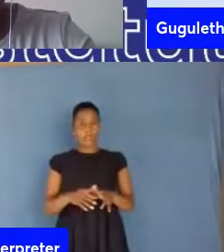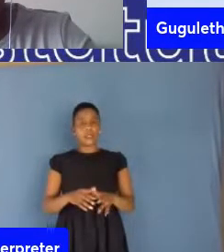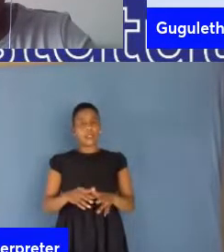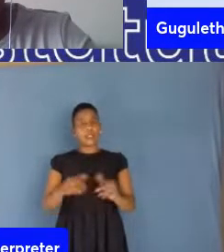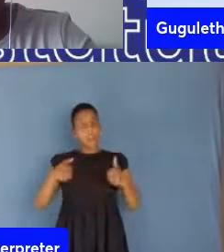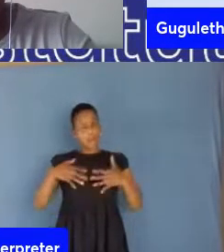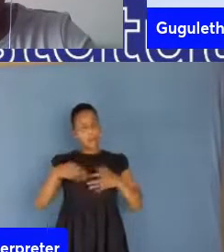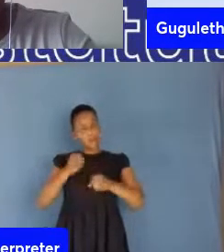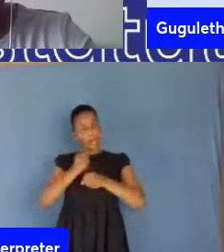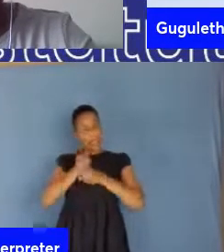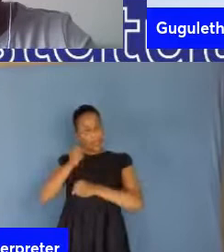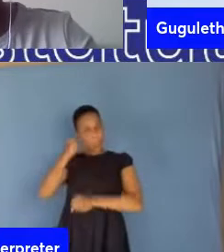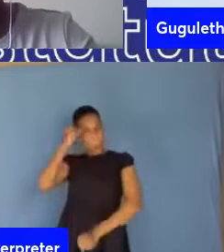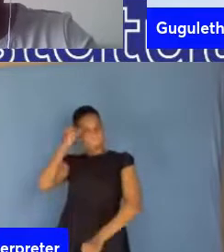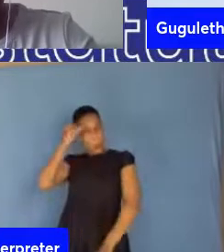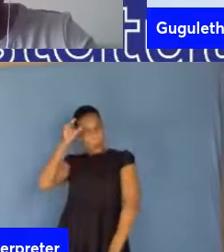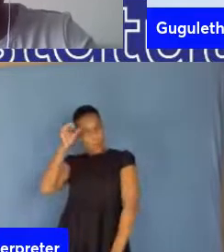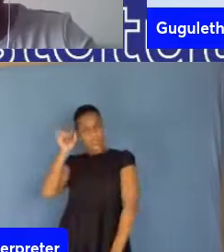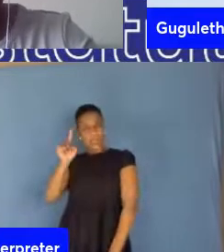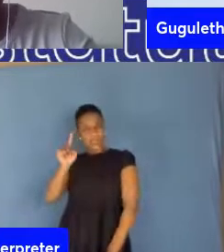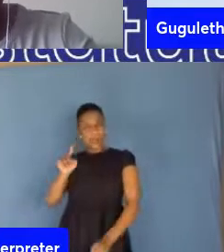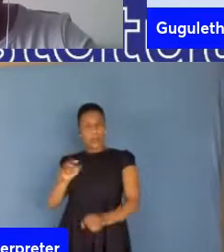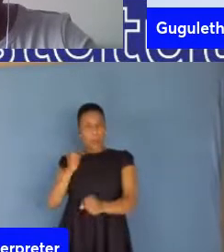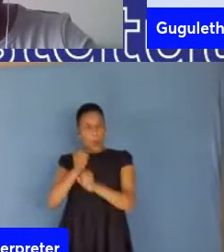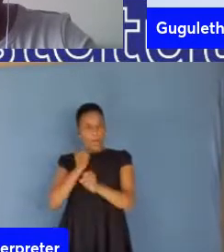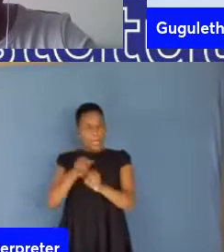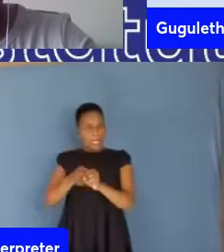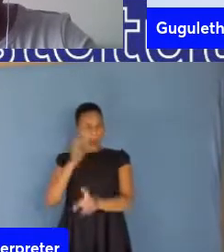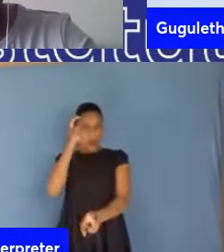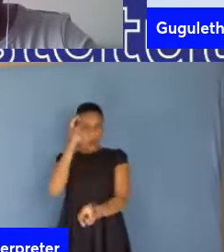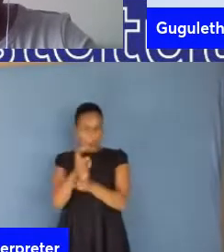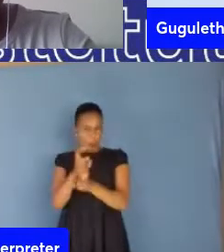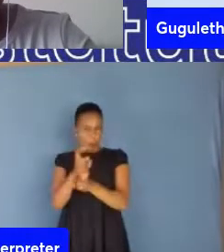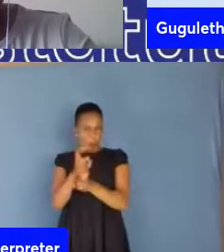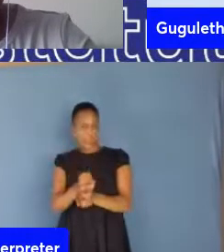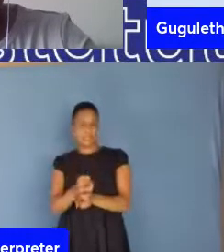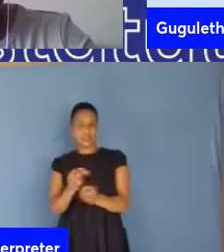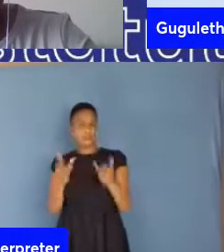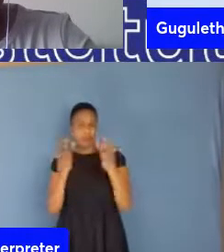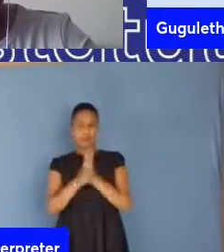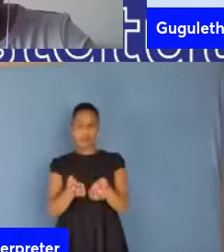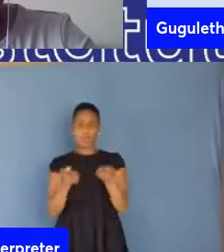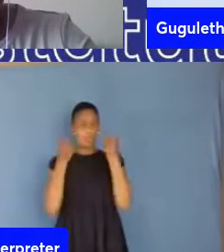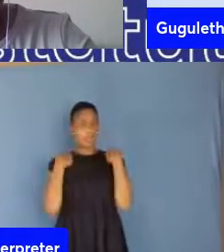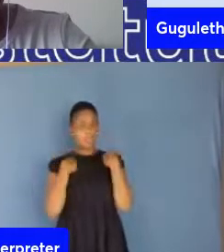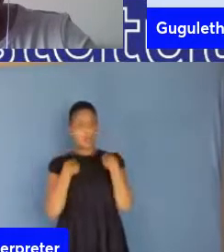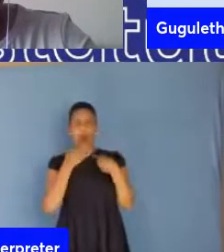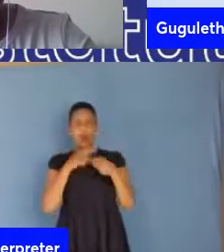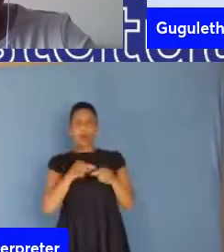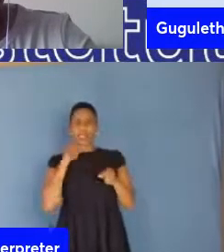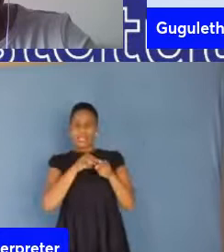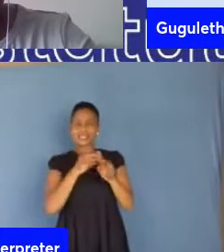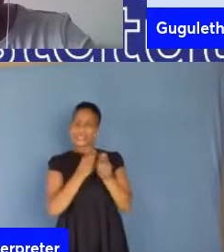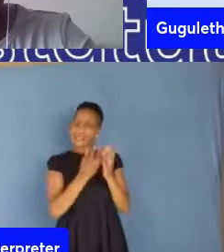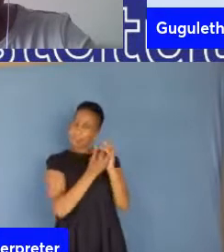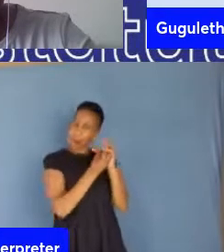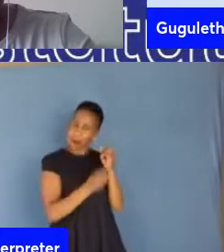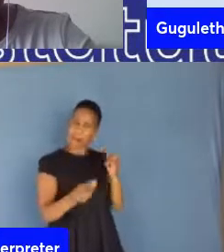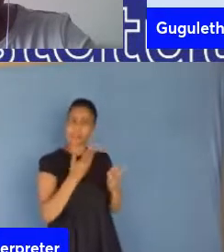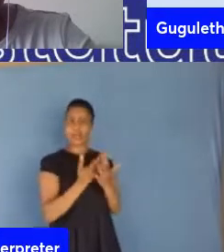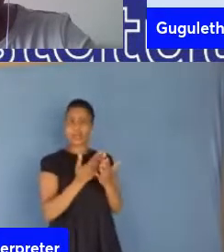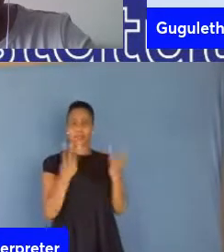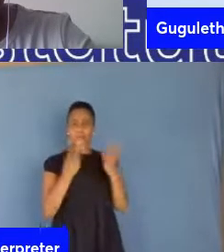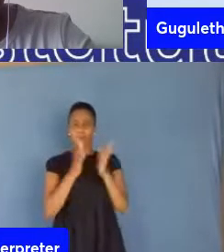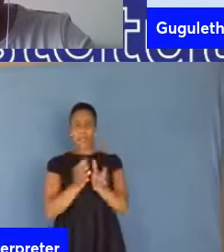very complex in and of itself. For instance, people don't understand that consent can be revoked. People don't understand that